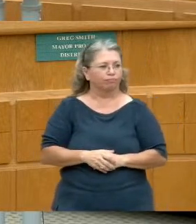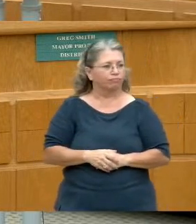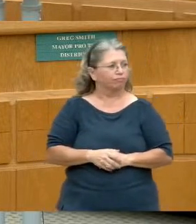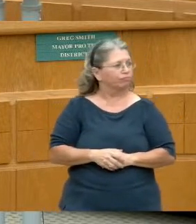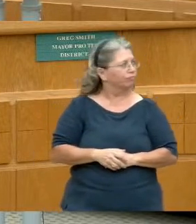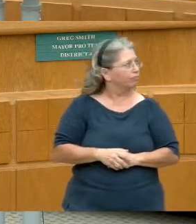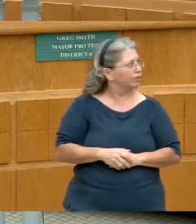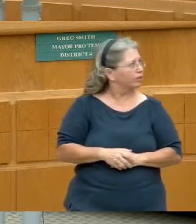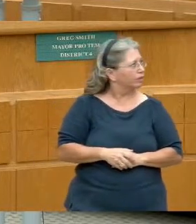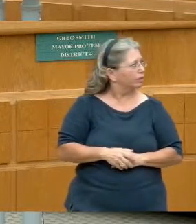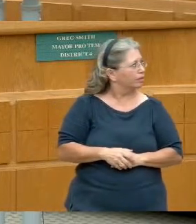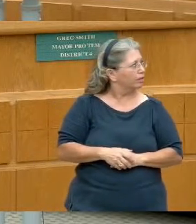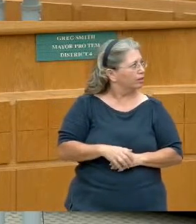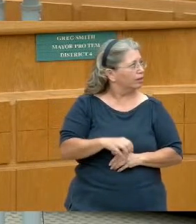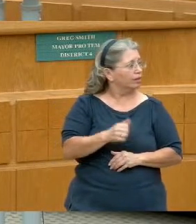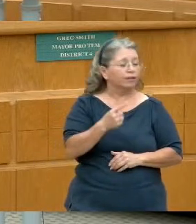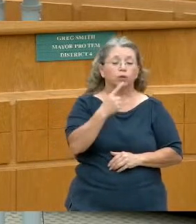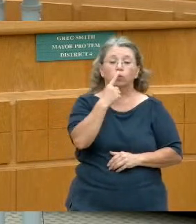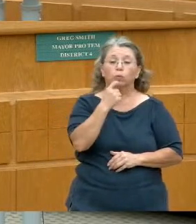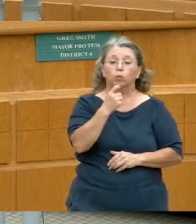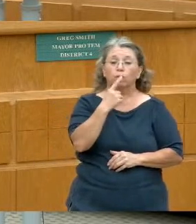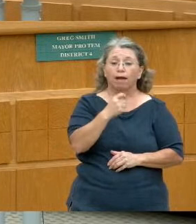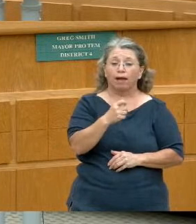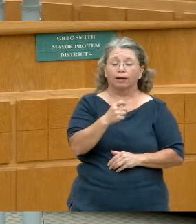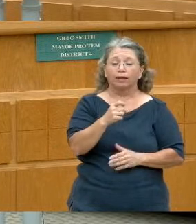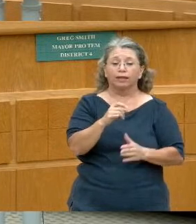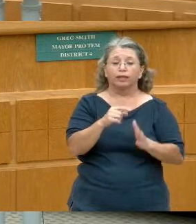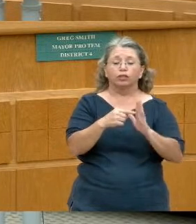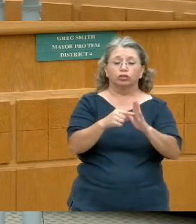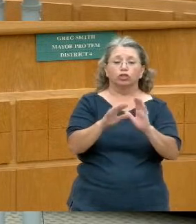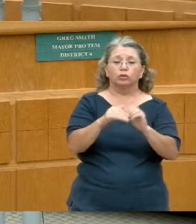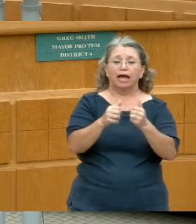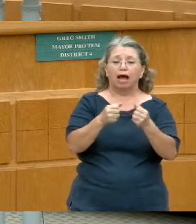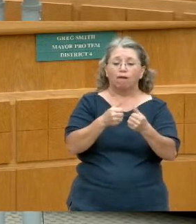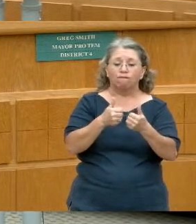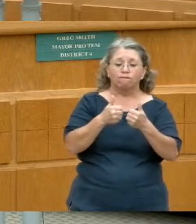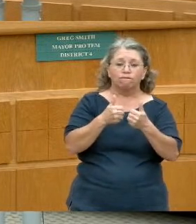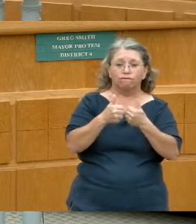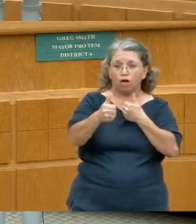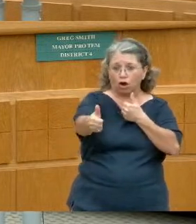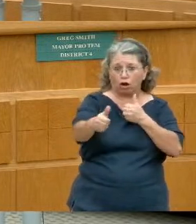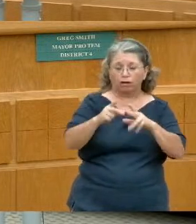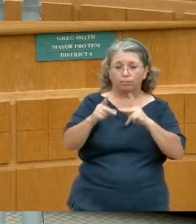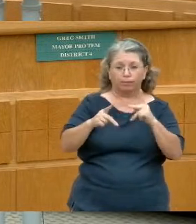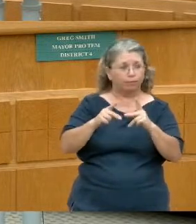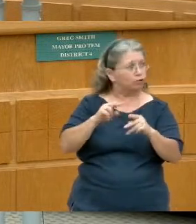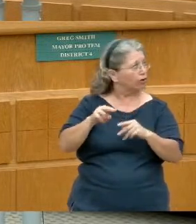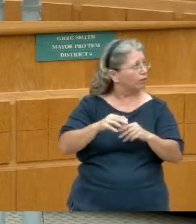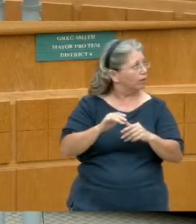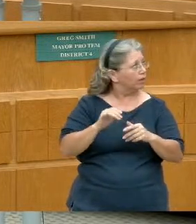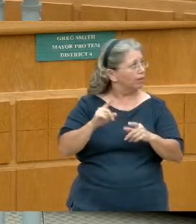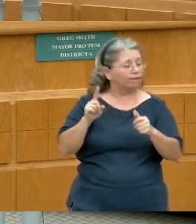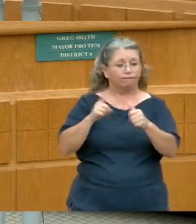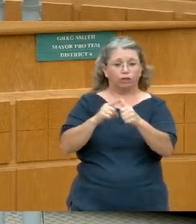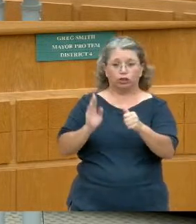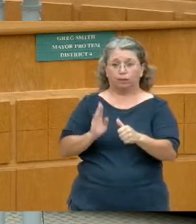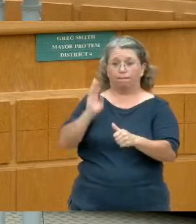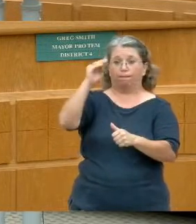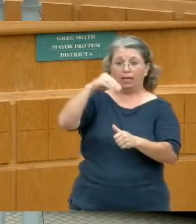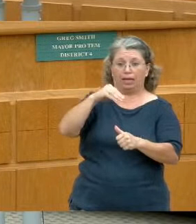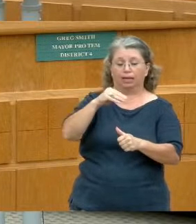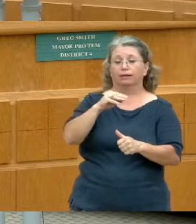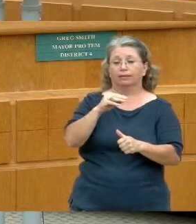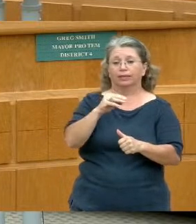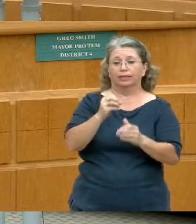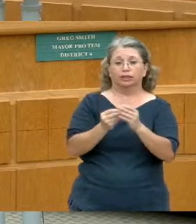The other metric we have here in red is distance traveled. This peak here is spring break. The peak over there is Memorial Day. So